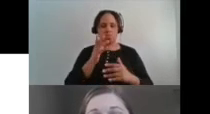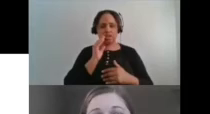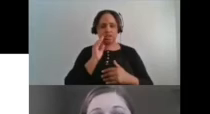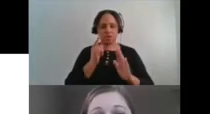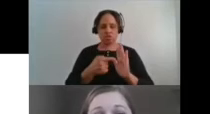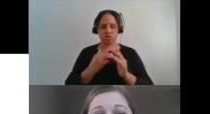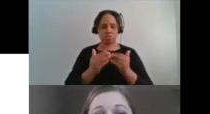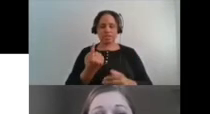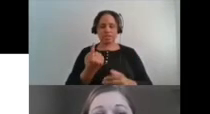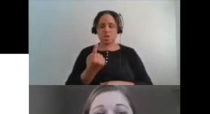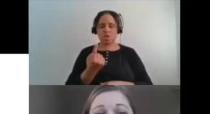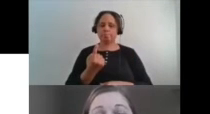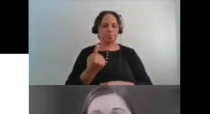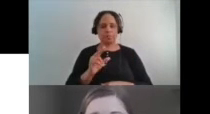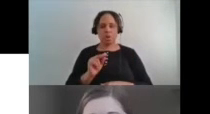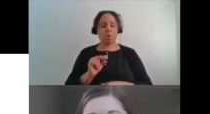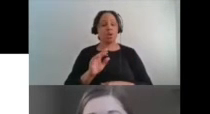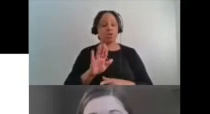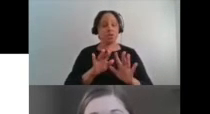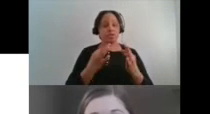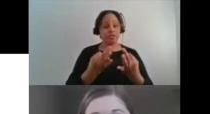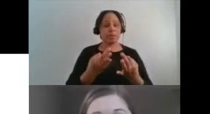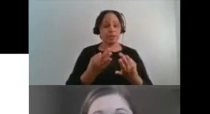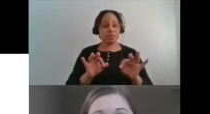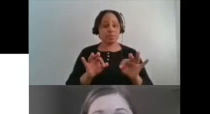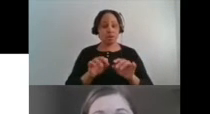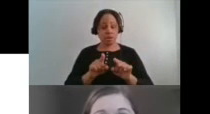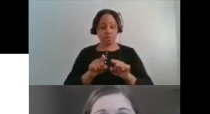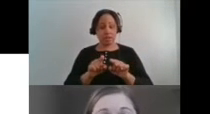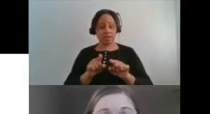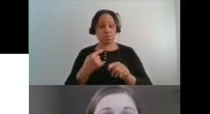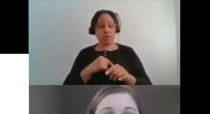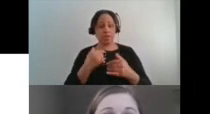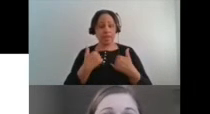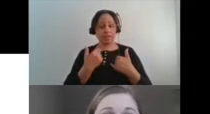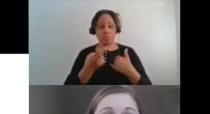family is very important, but also we have resources as a transplant team who can